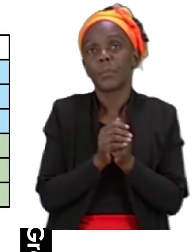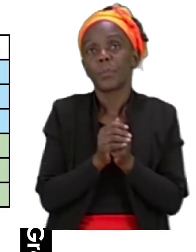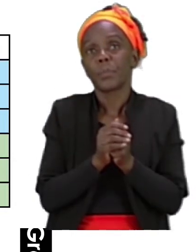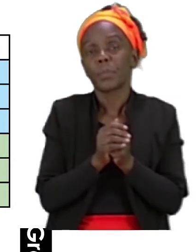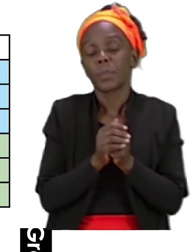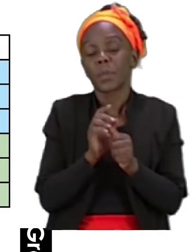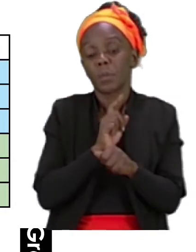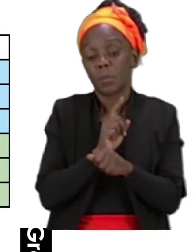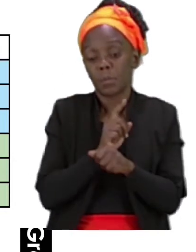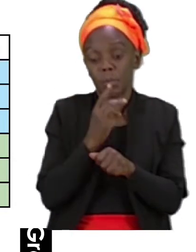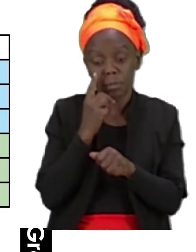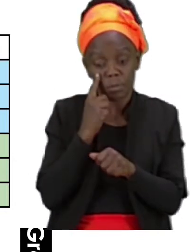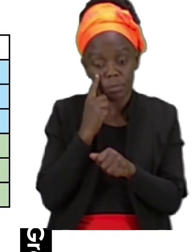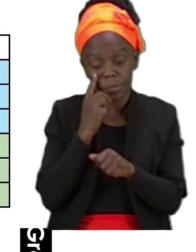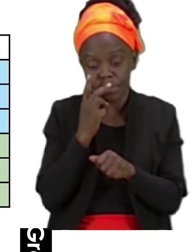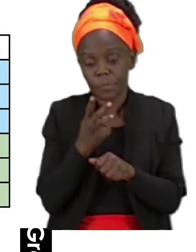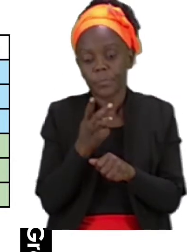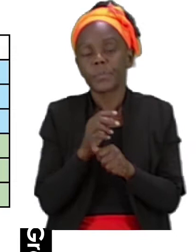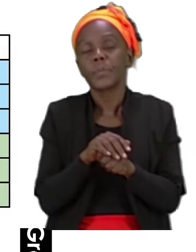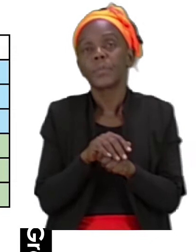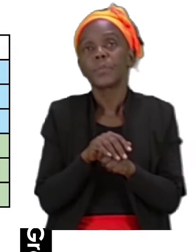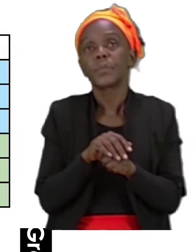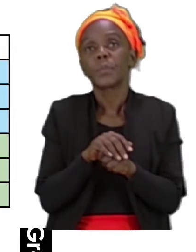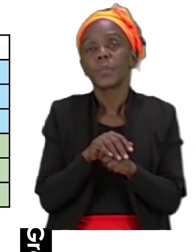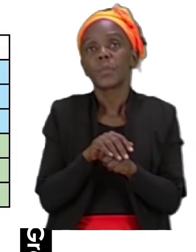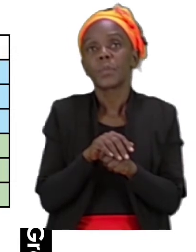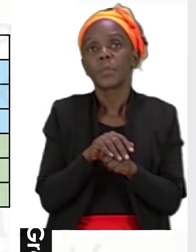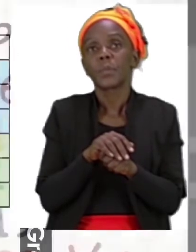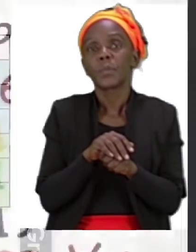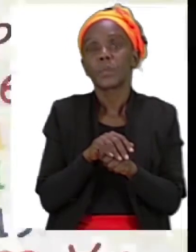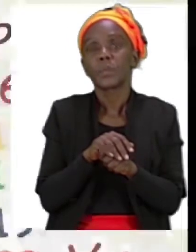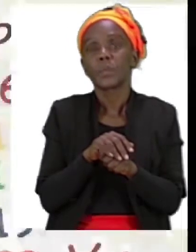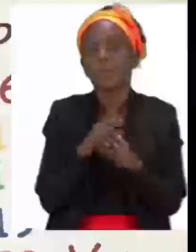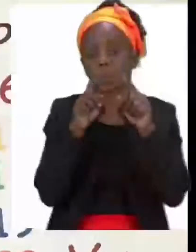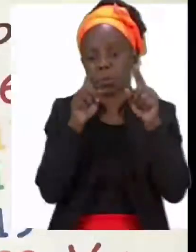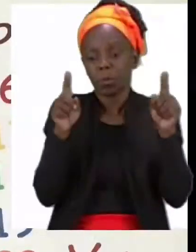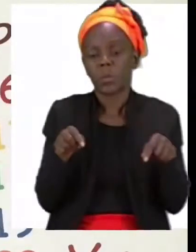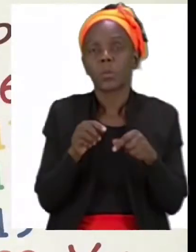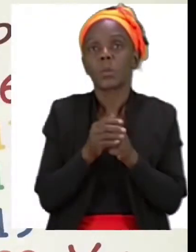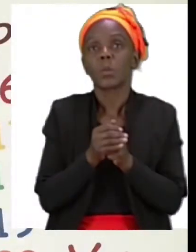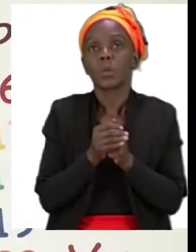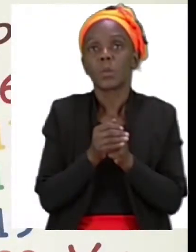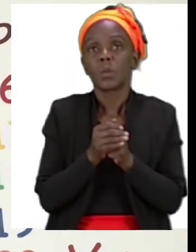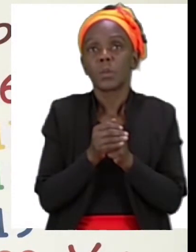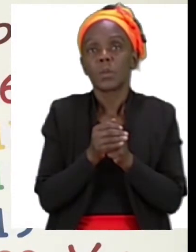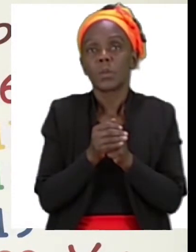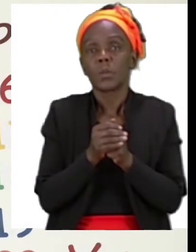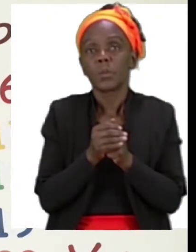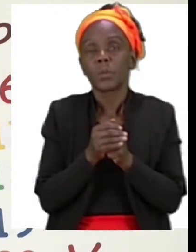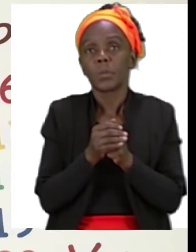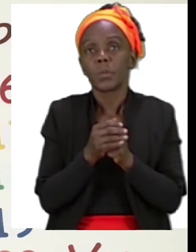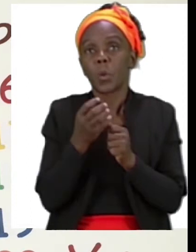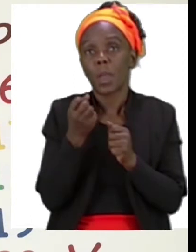look at the singular and plurals. So on the board, I have put both singular and plurals,